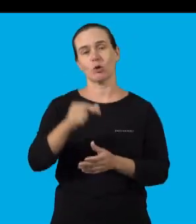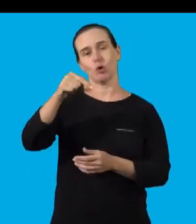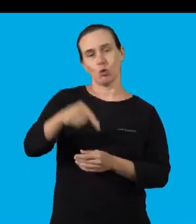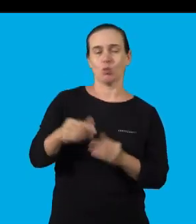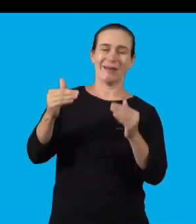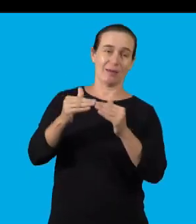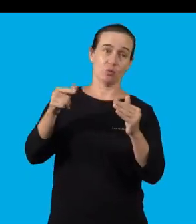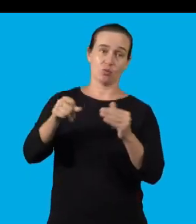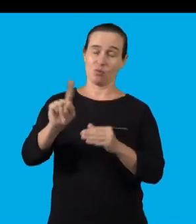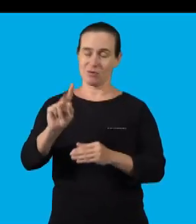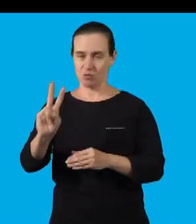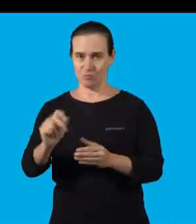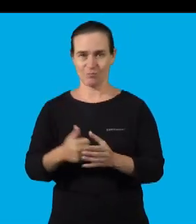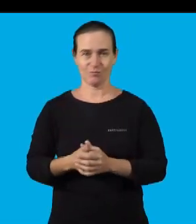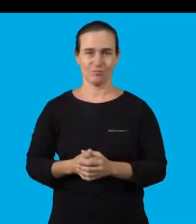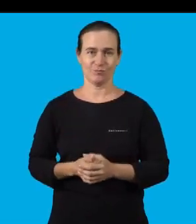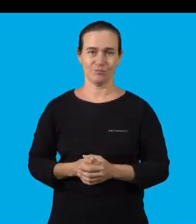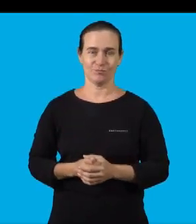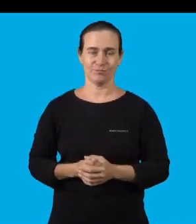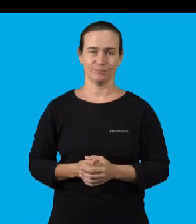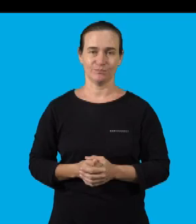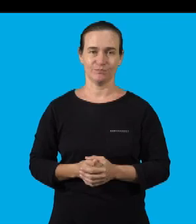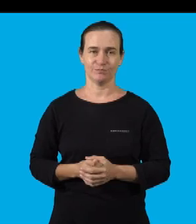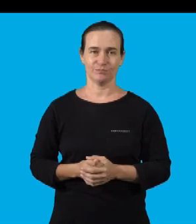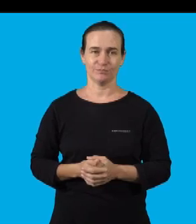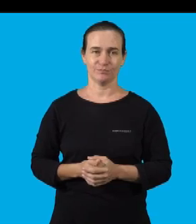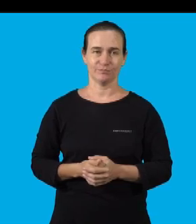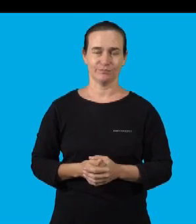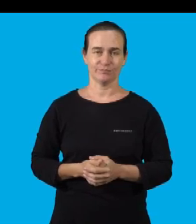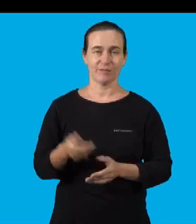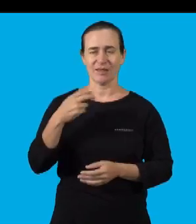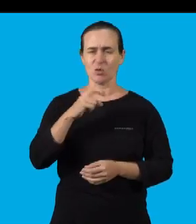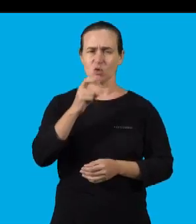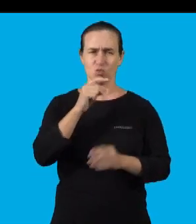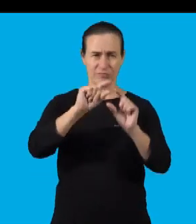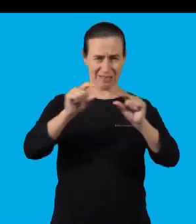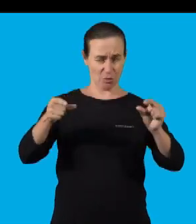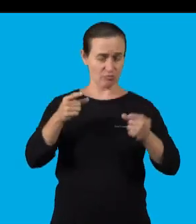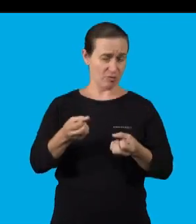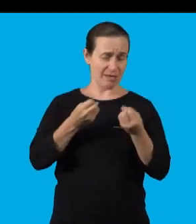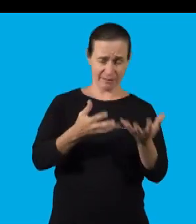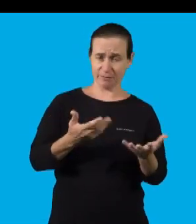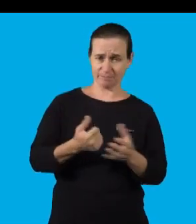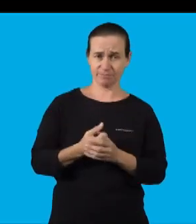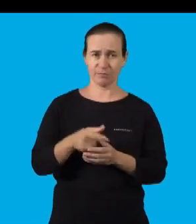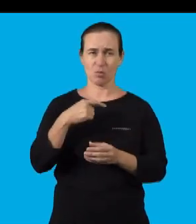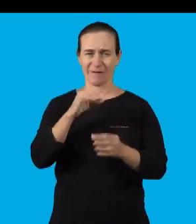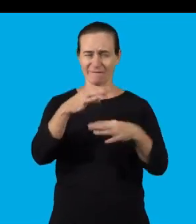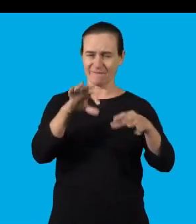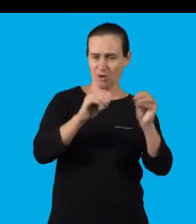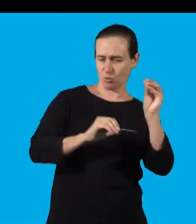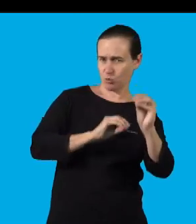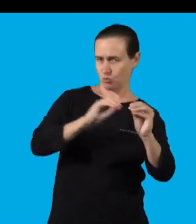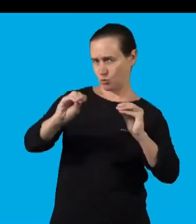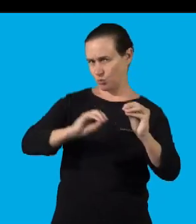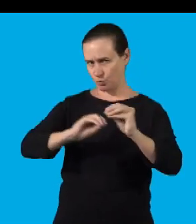to a 2. Then when we use the equation that we have been given to substitute these values,